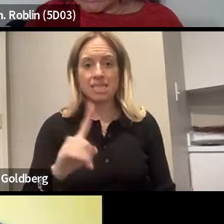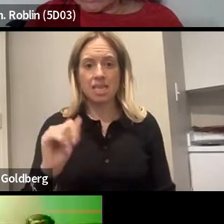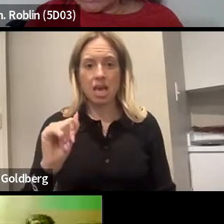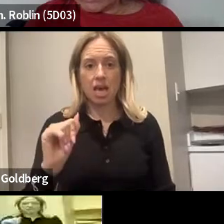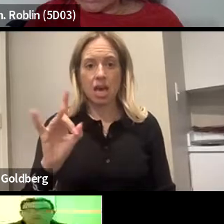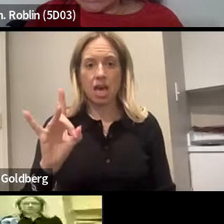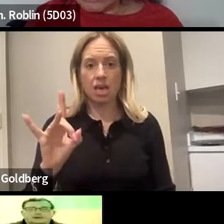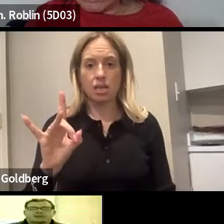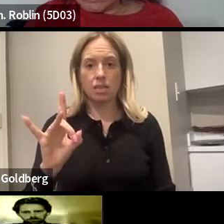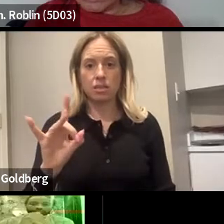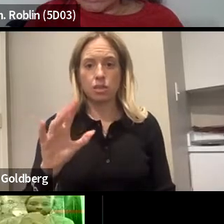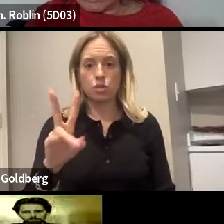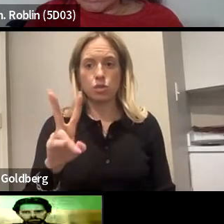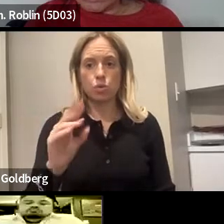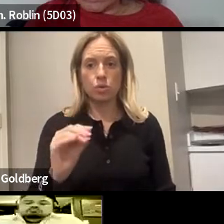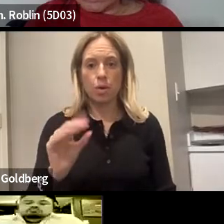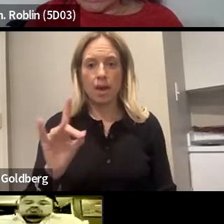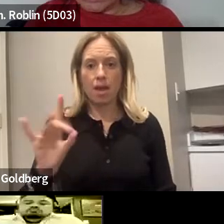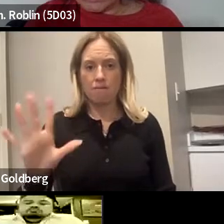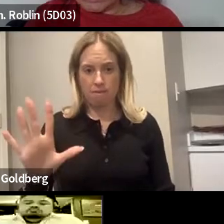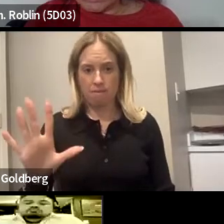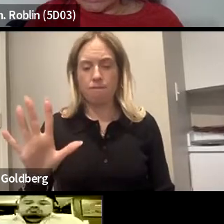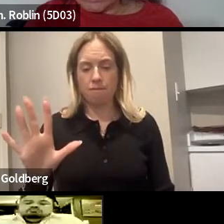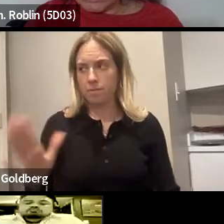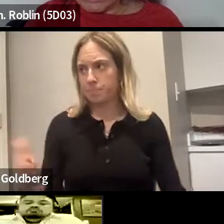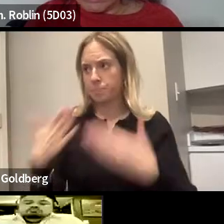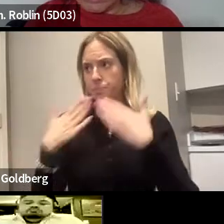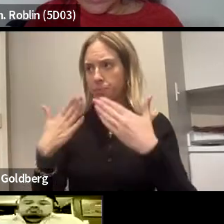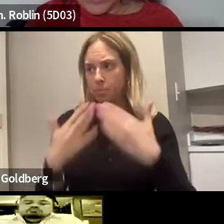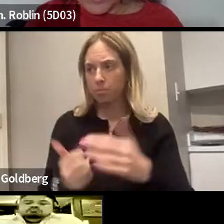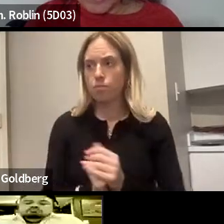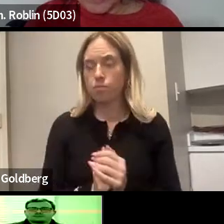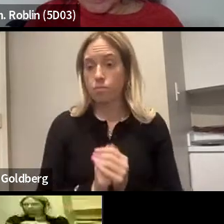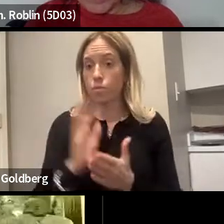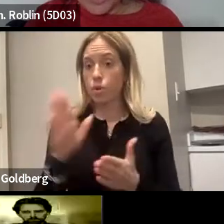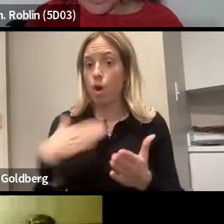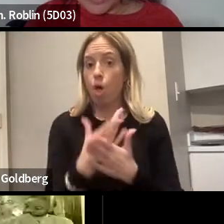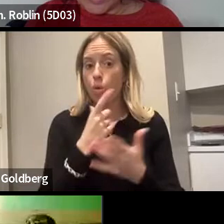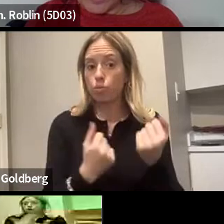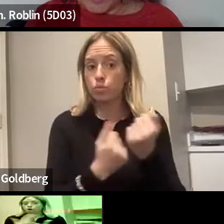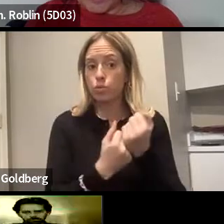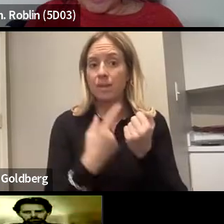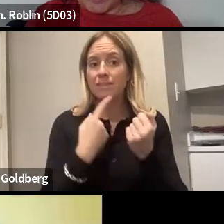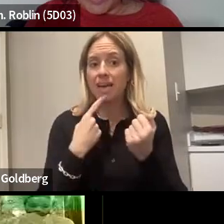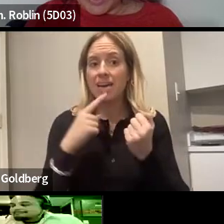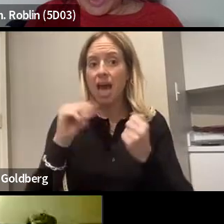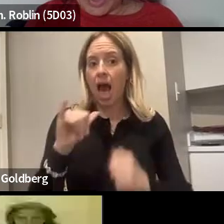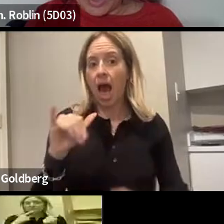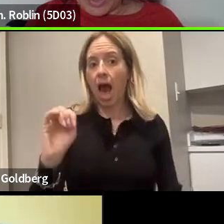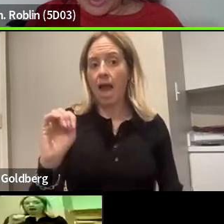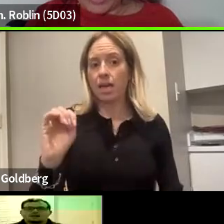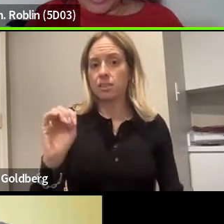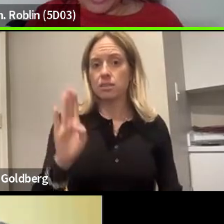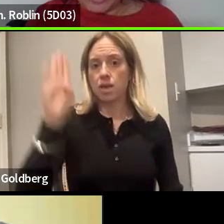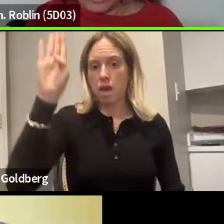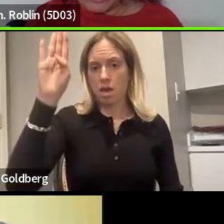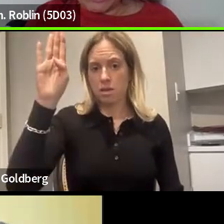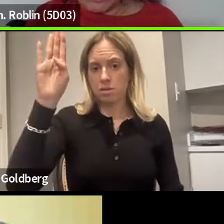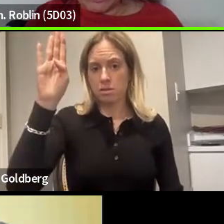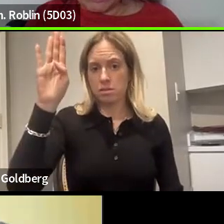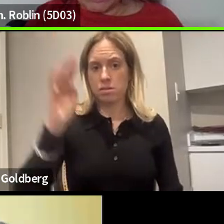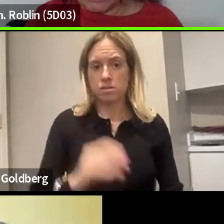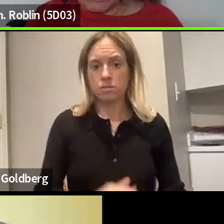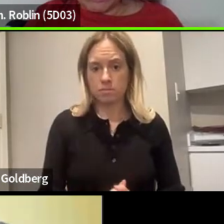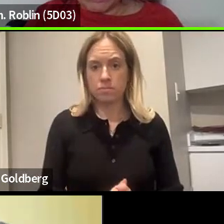case 20885. Thank you, Commissioner Cobb. All in favor of this motion, say aye. Aye.